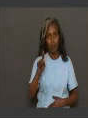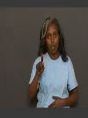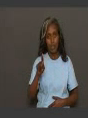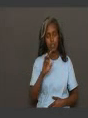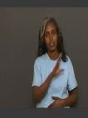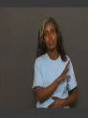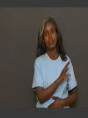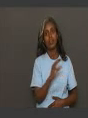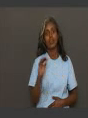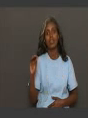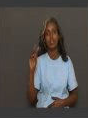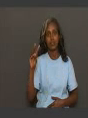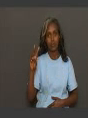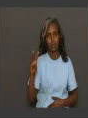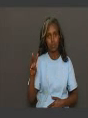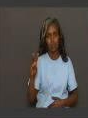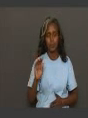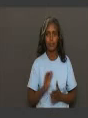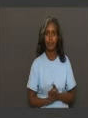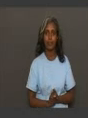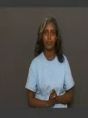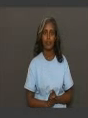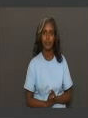-1, and 2.